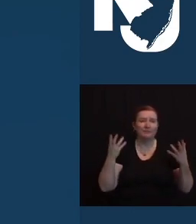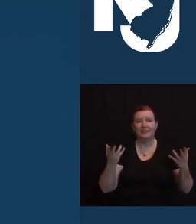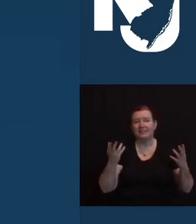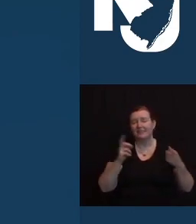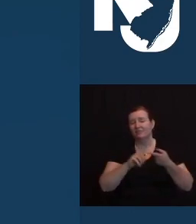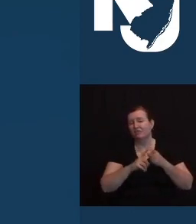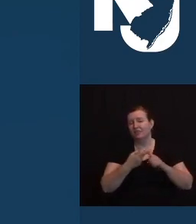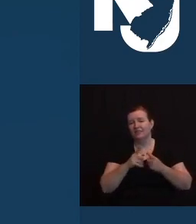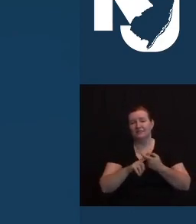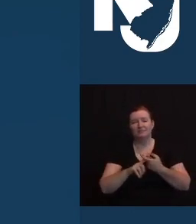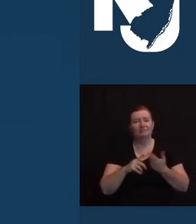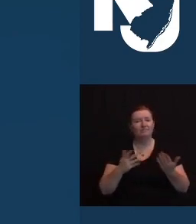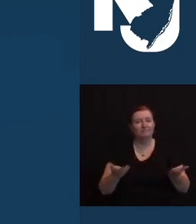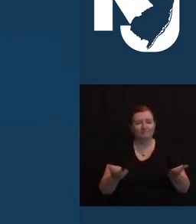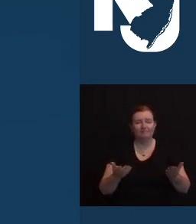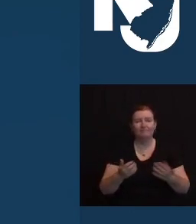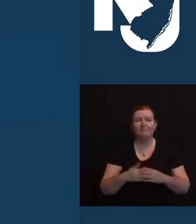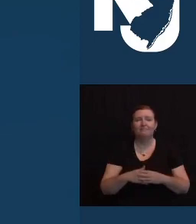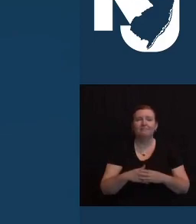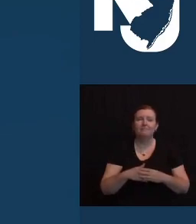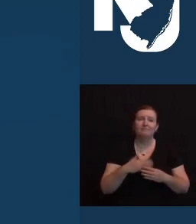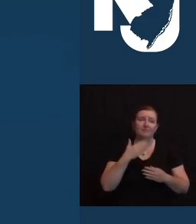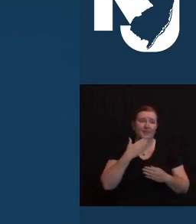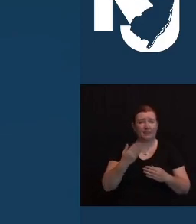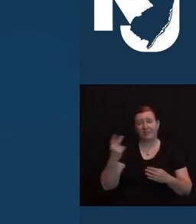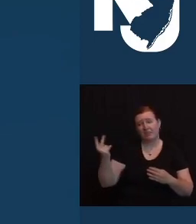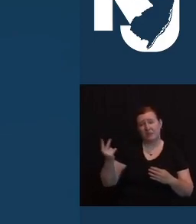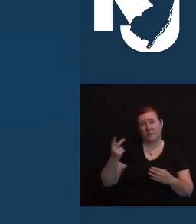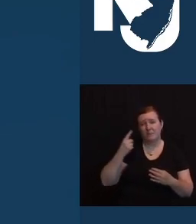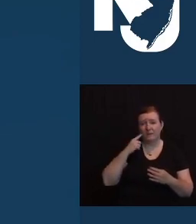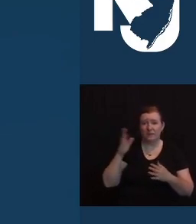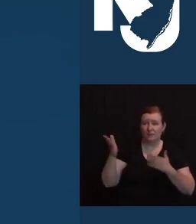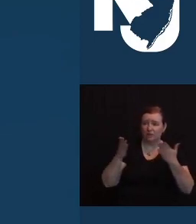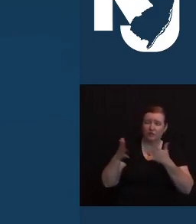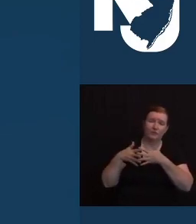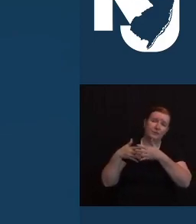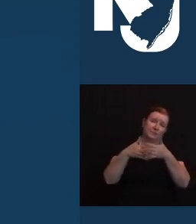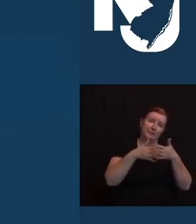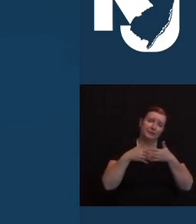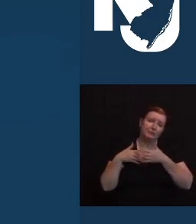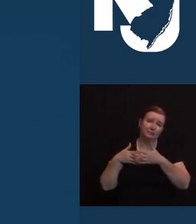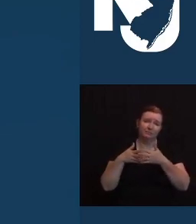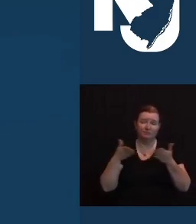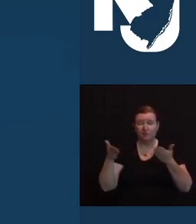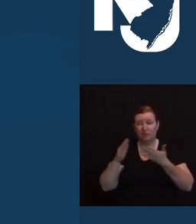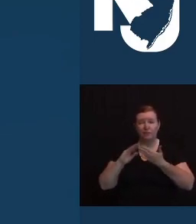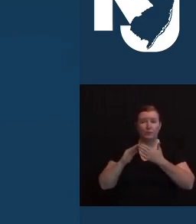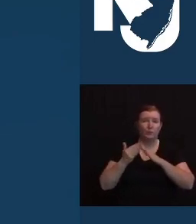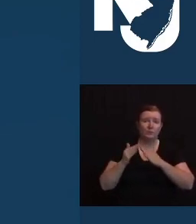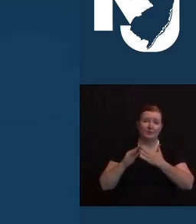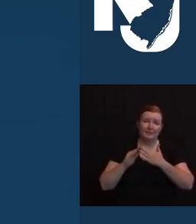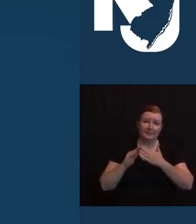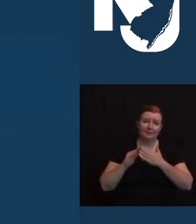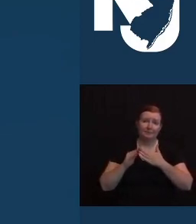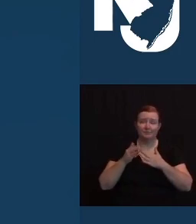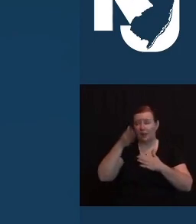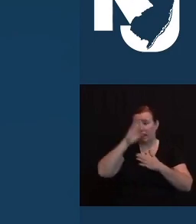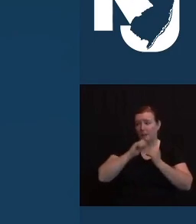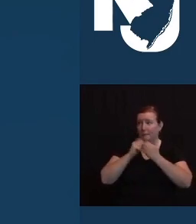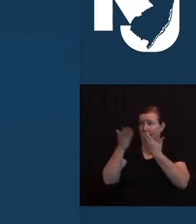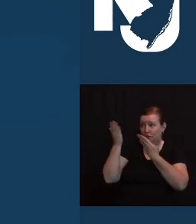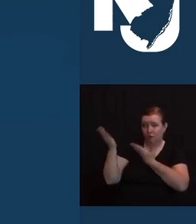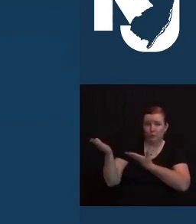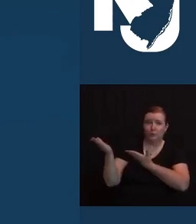friends. We thank them for their service to their nation and to their community. May God bless and watch over each of them and their